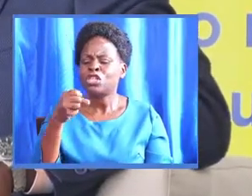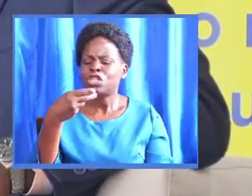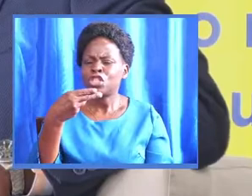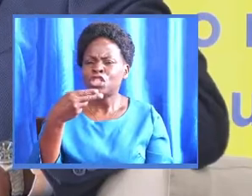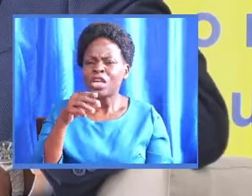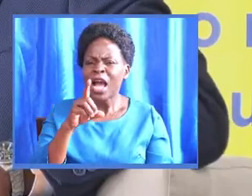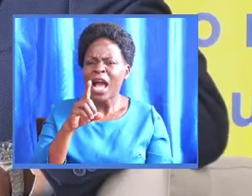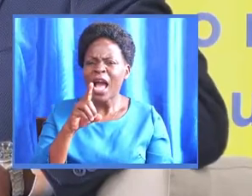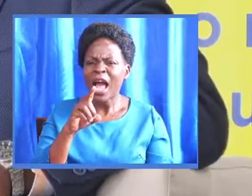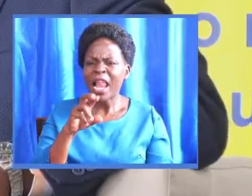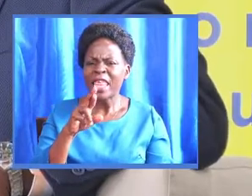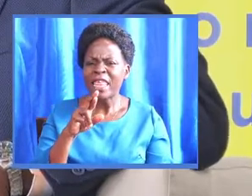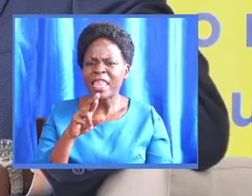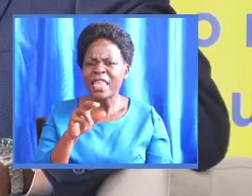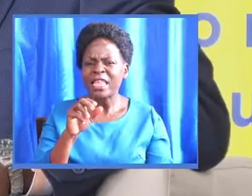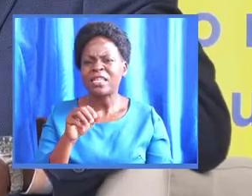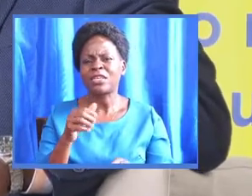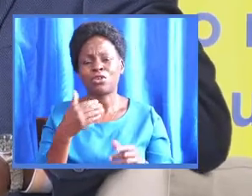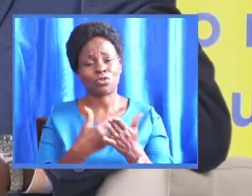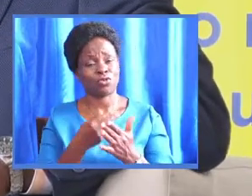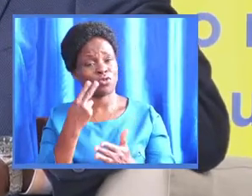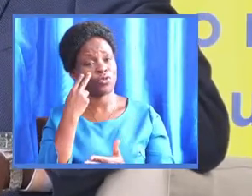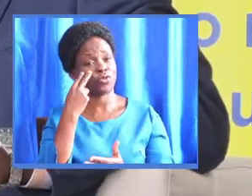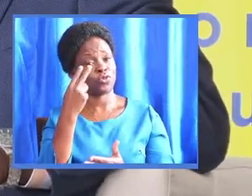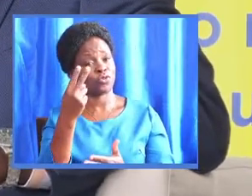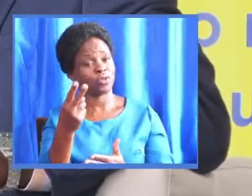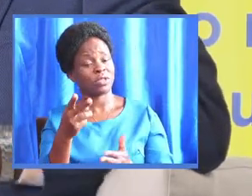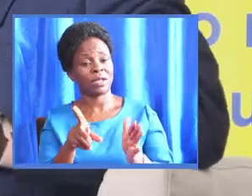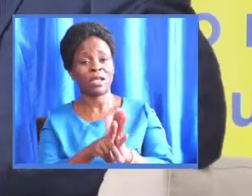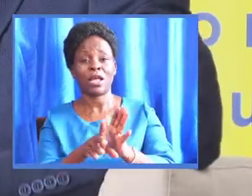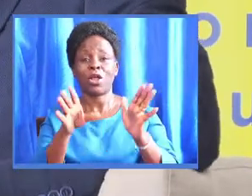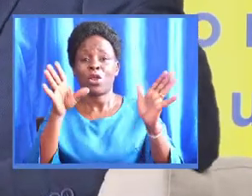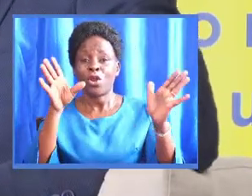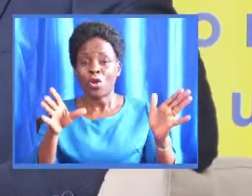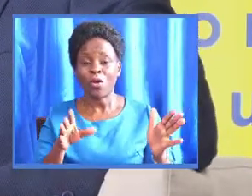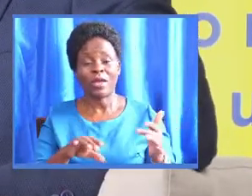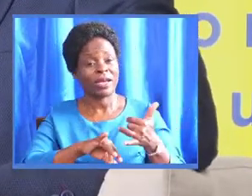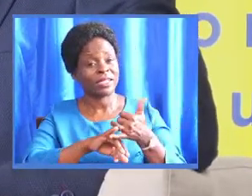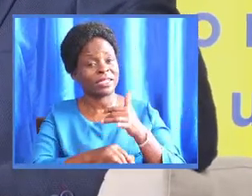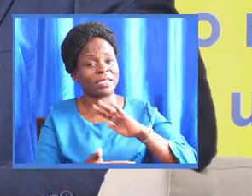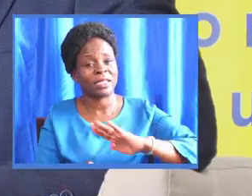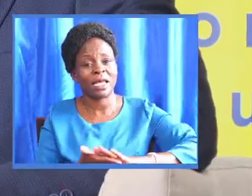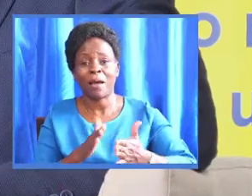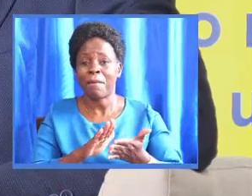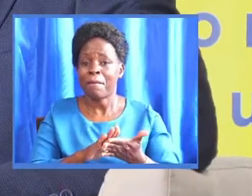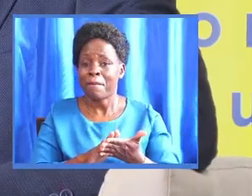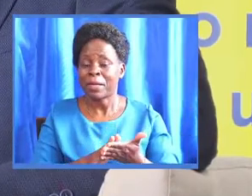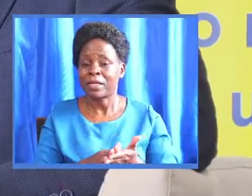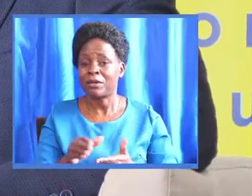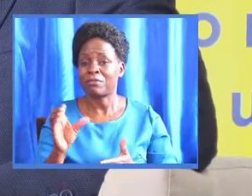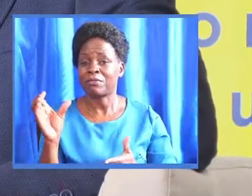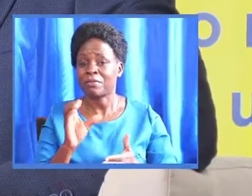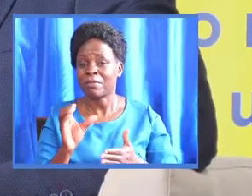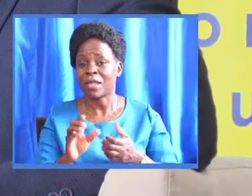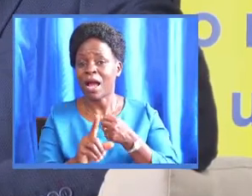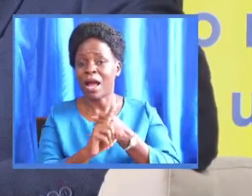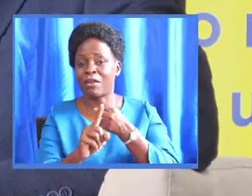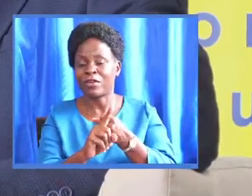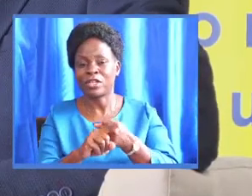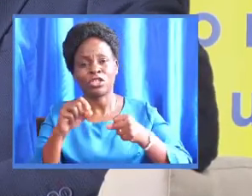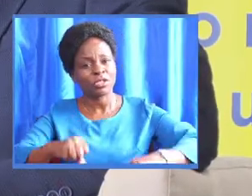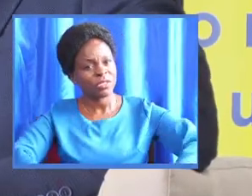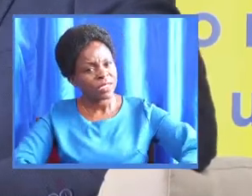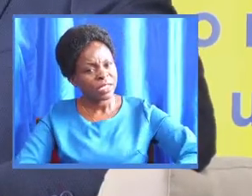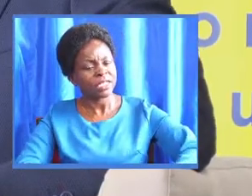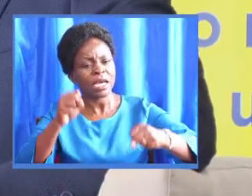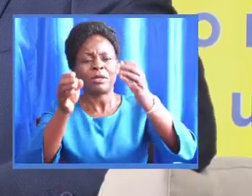Kongai, good to see you. Shirley is a lawyer and senior partner of Kongai and Company Advocates. She's the chairperson